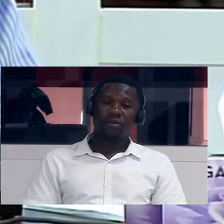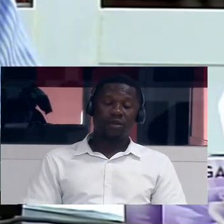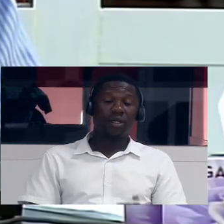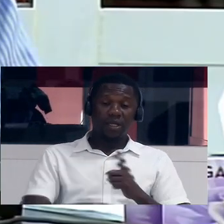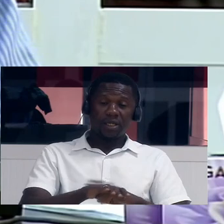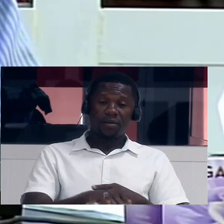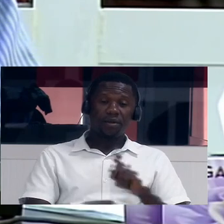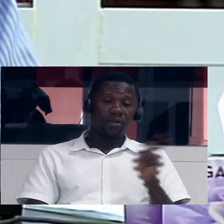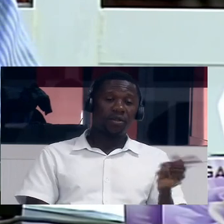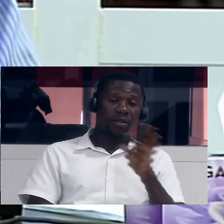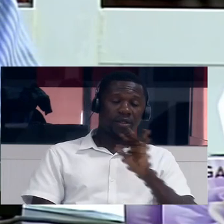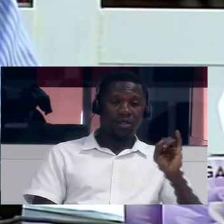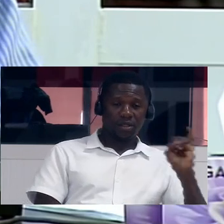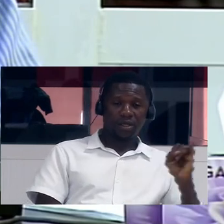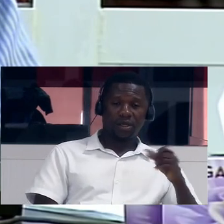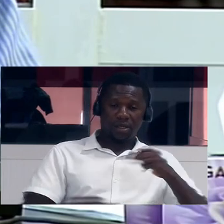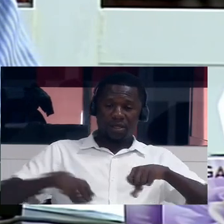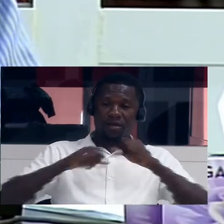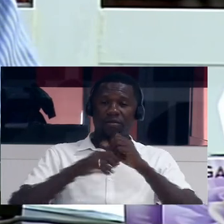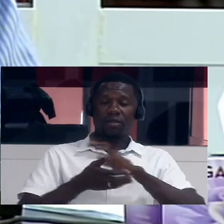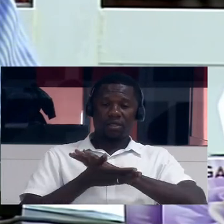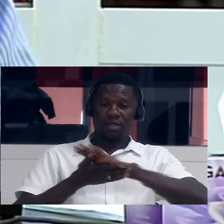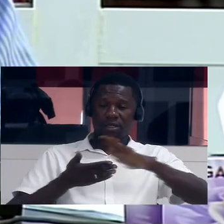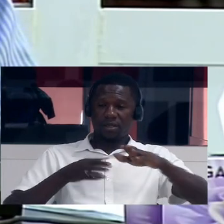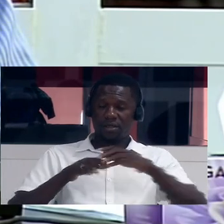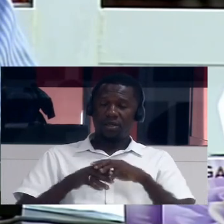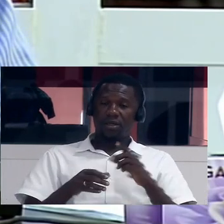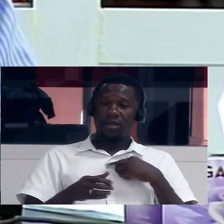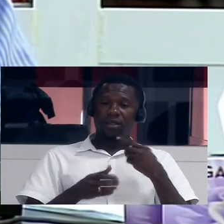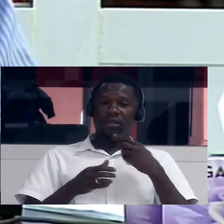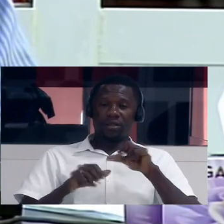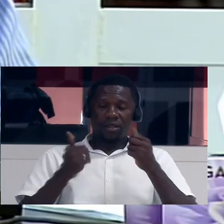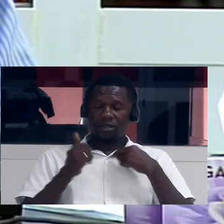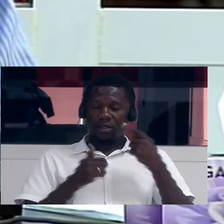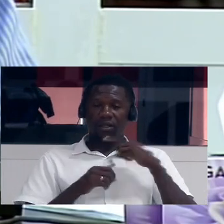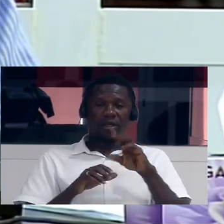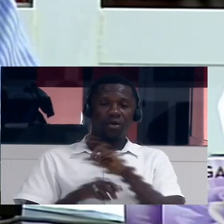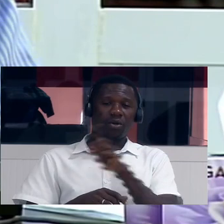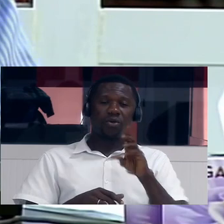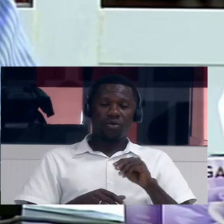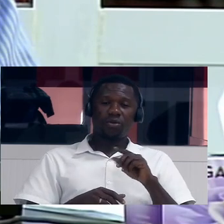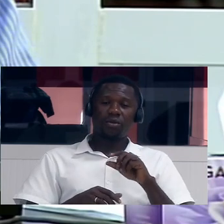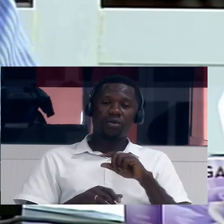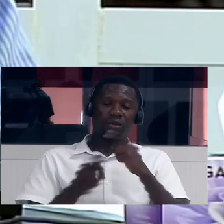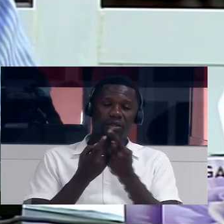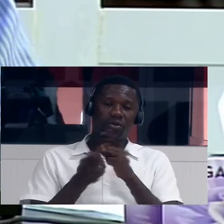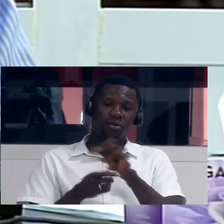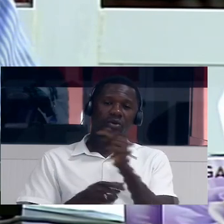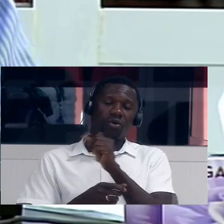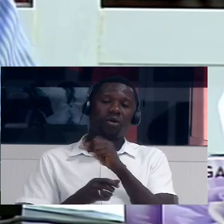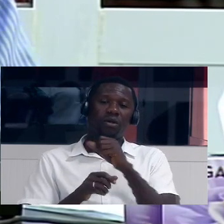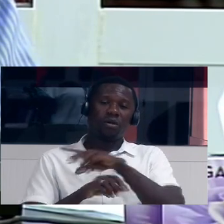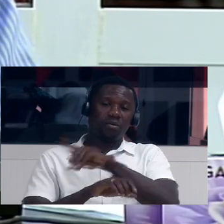been cleared, I started to get information that they are doing other things in other places. Some had